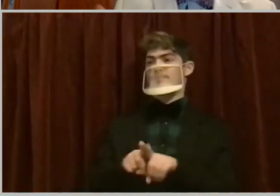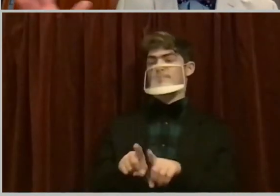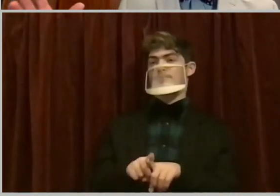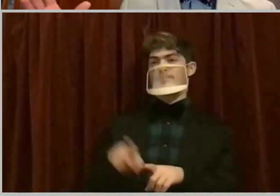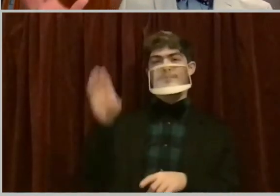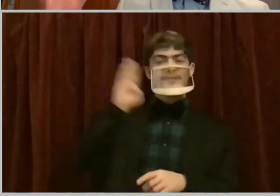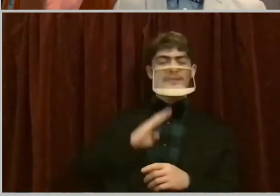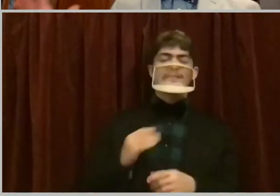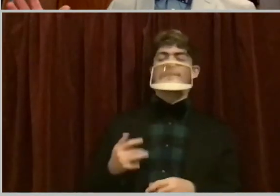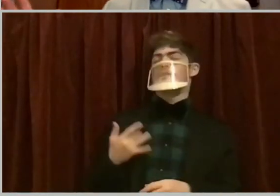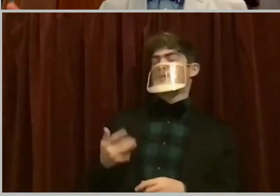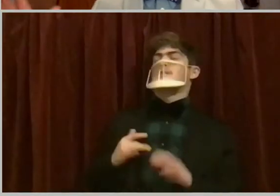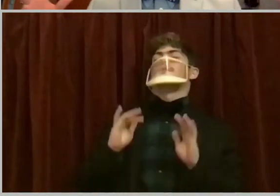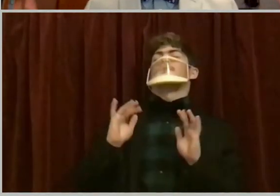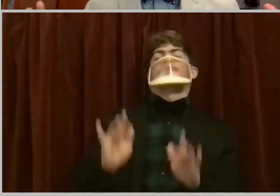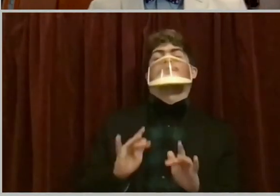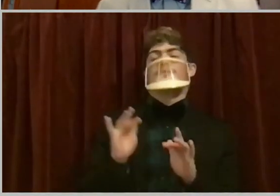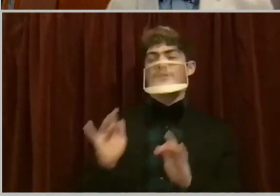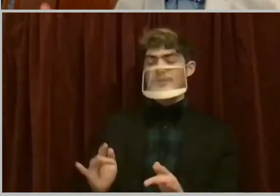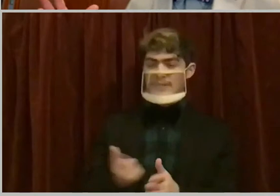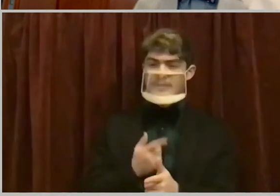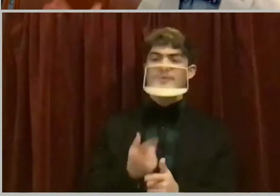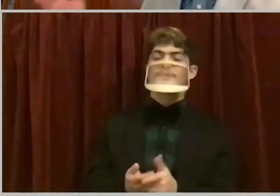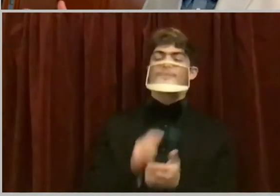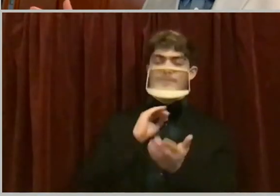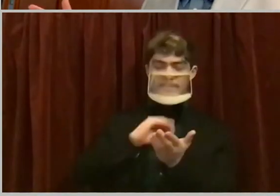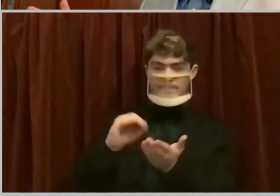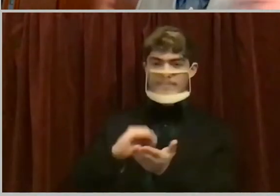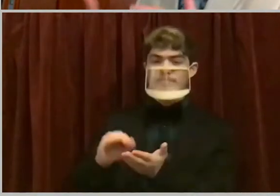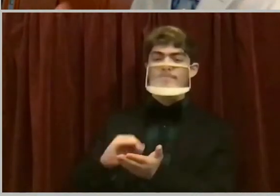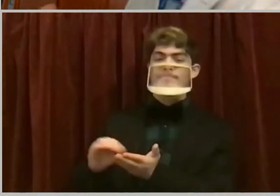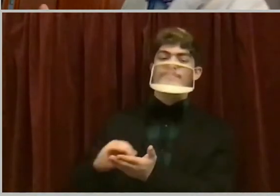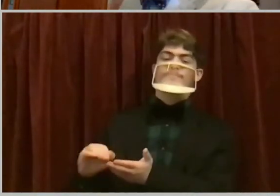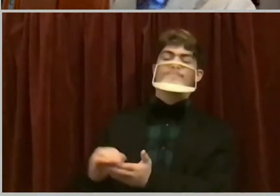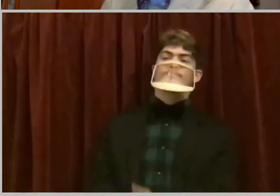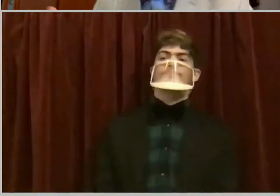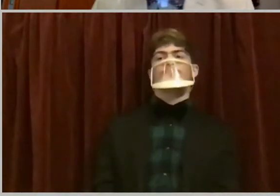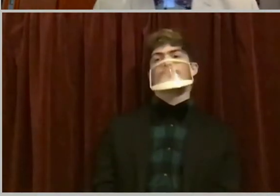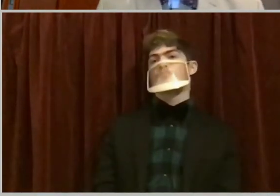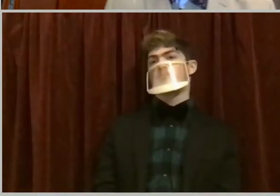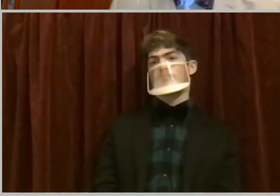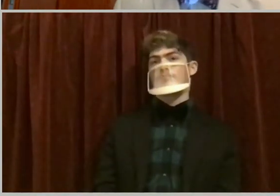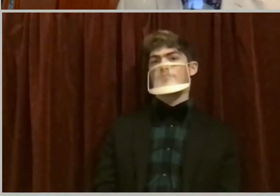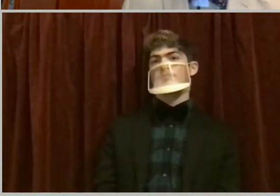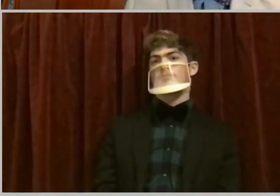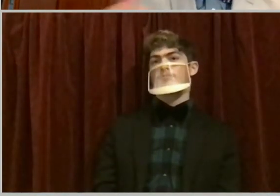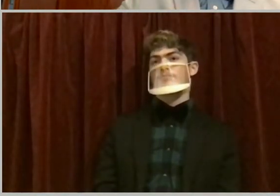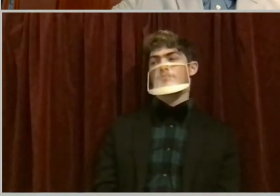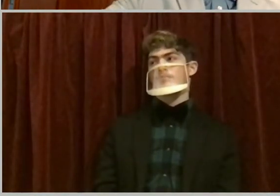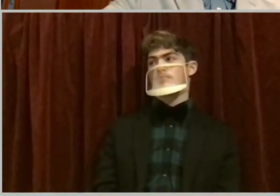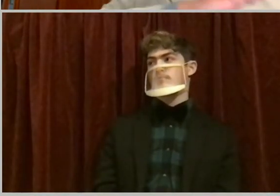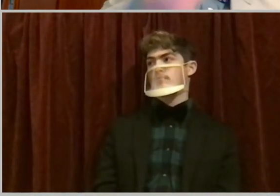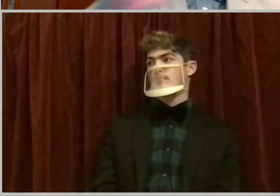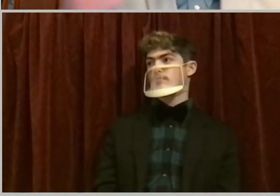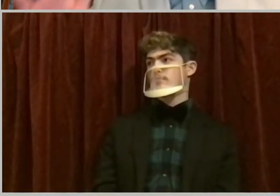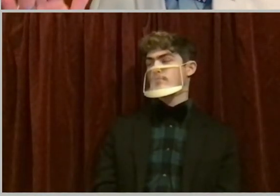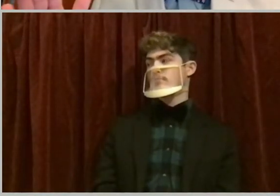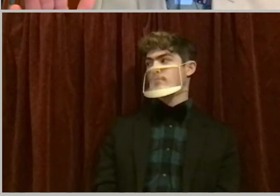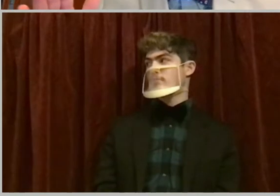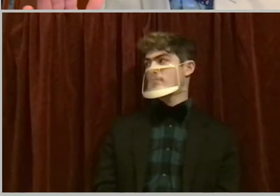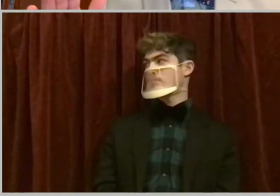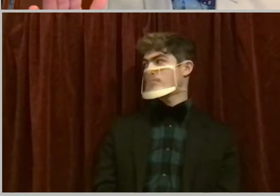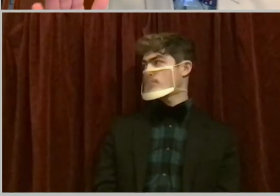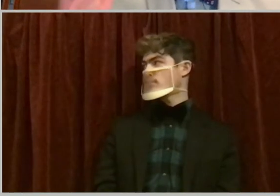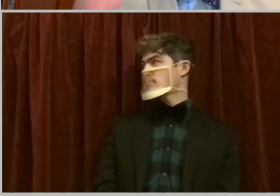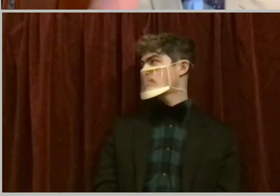God's compassion isn't just for the people who do right, who are doing right, who are morally upright. He meets